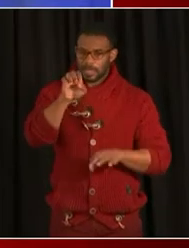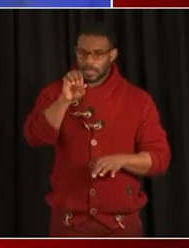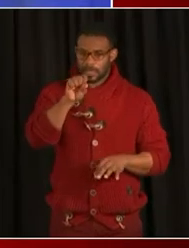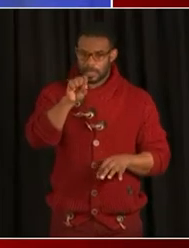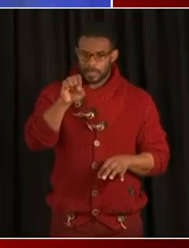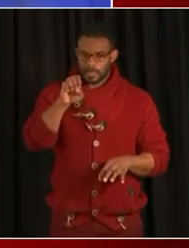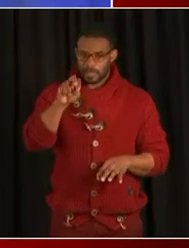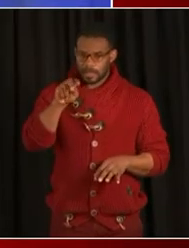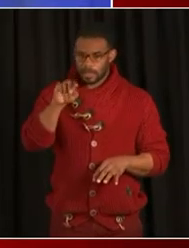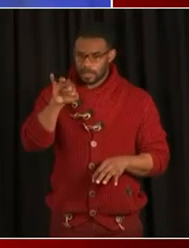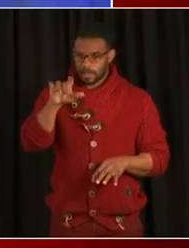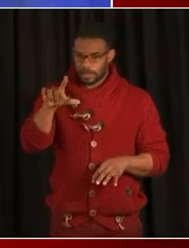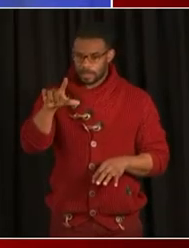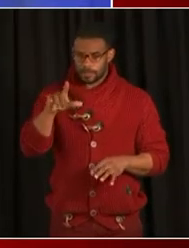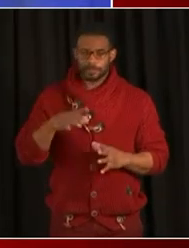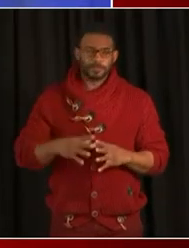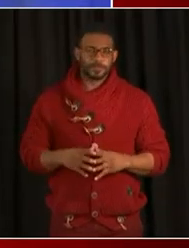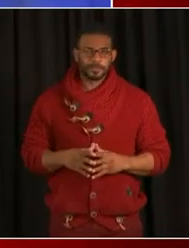here.